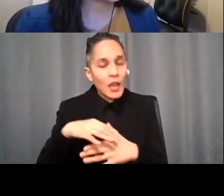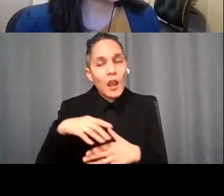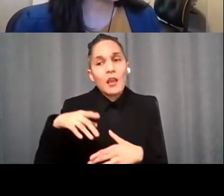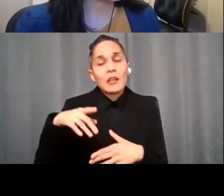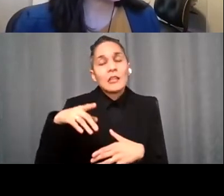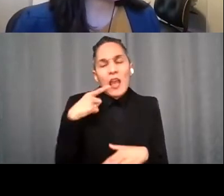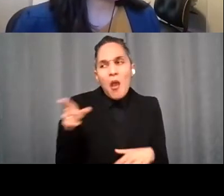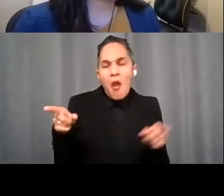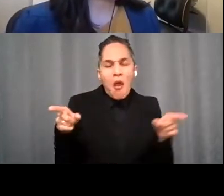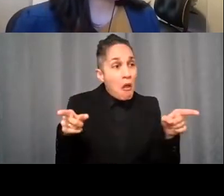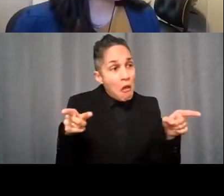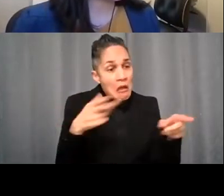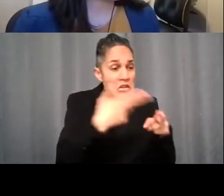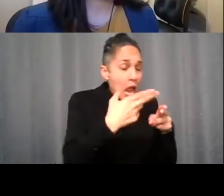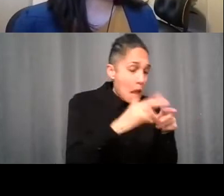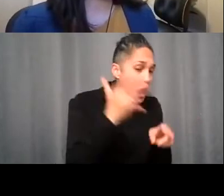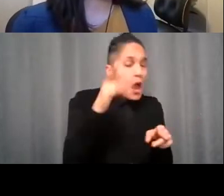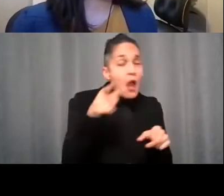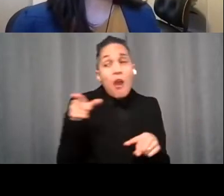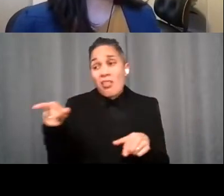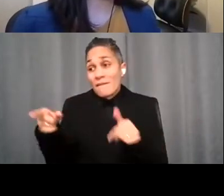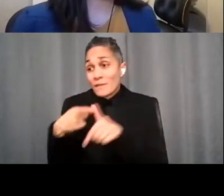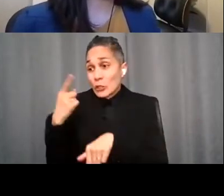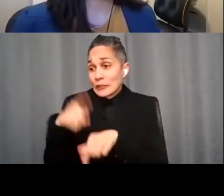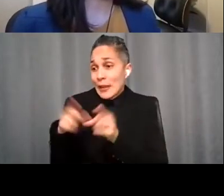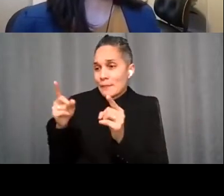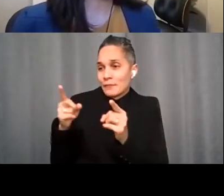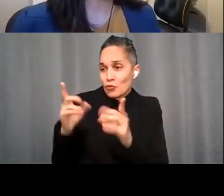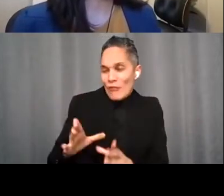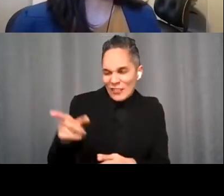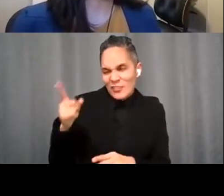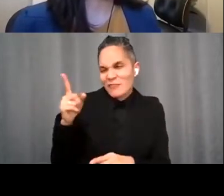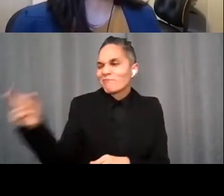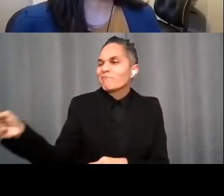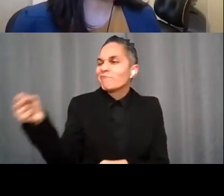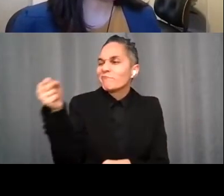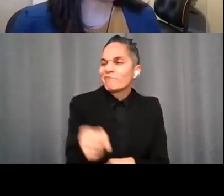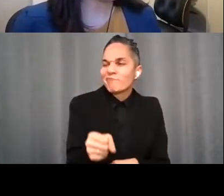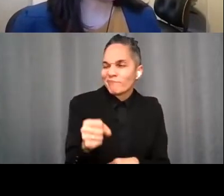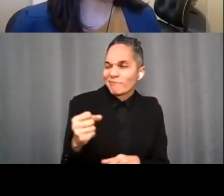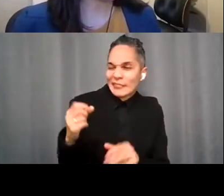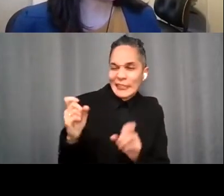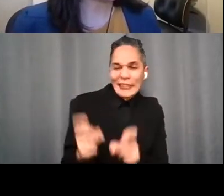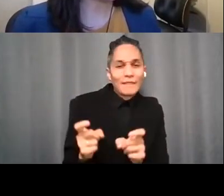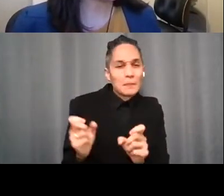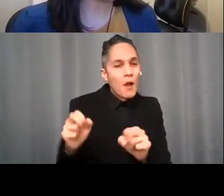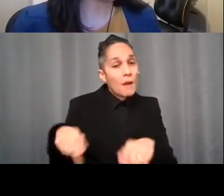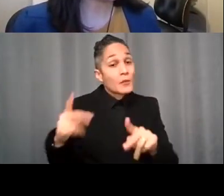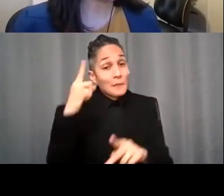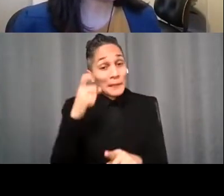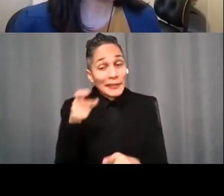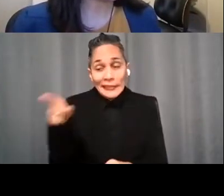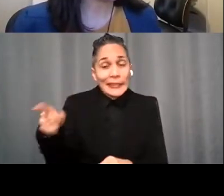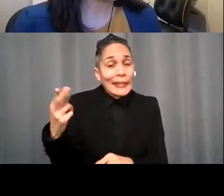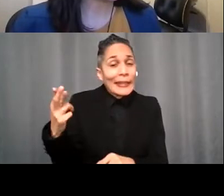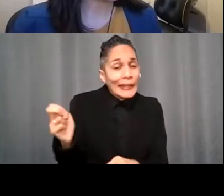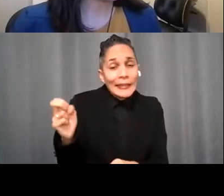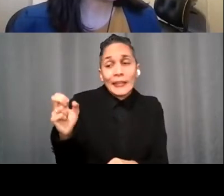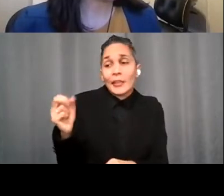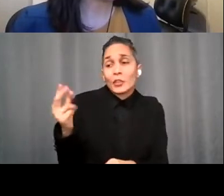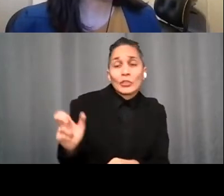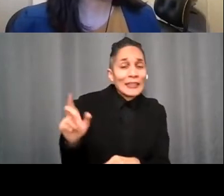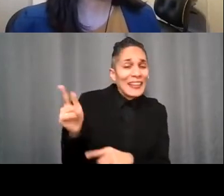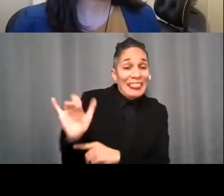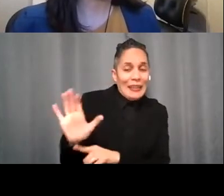give this first-time director an opportunity to do this because he comes to, or she or they come to